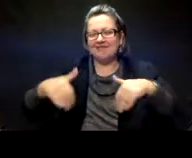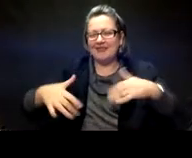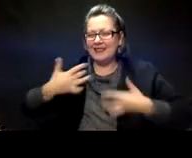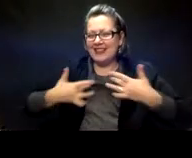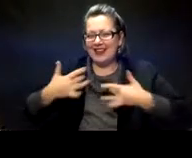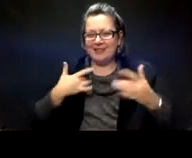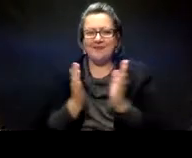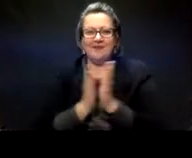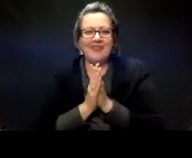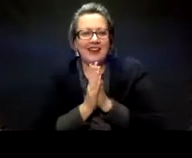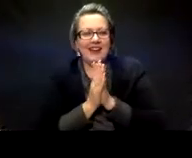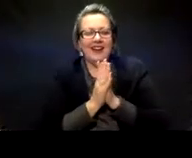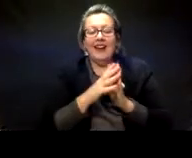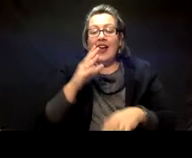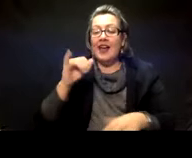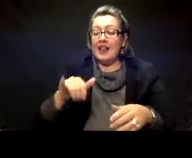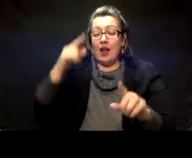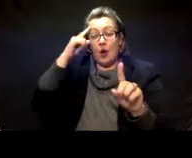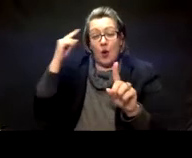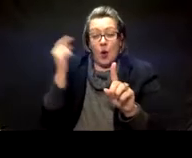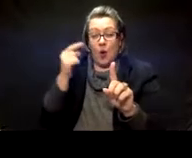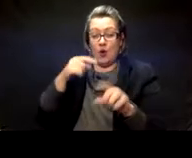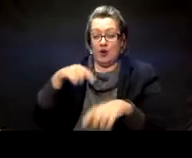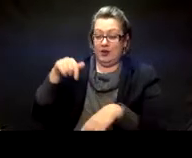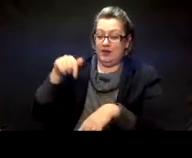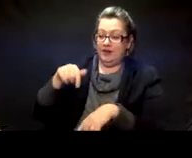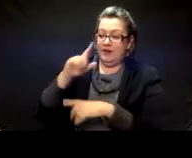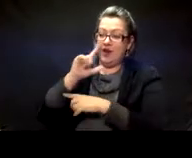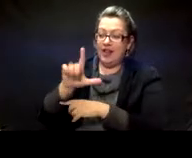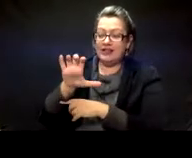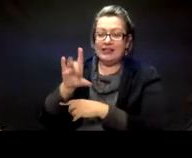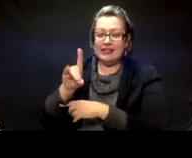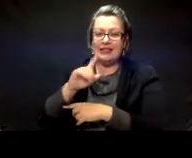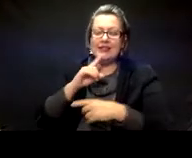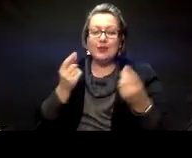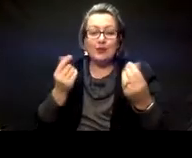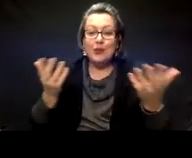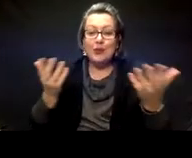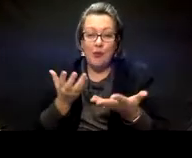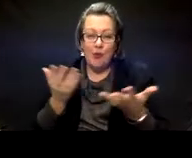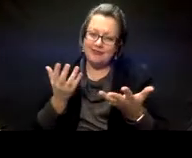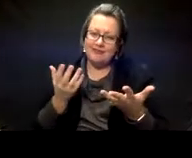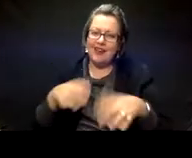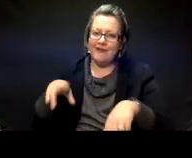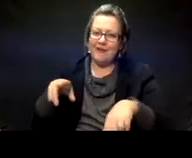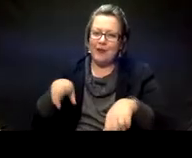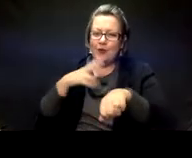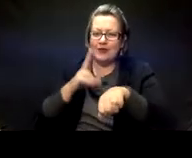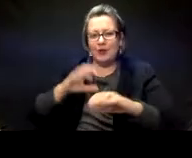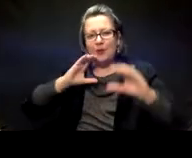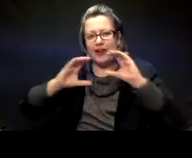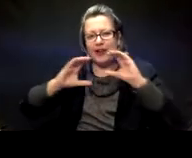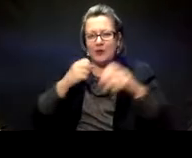work together. And I'm very excited about this. So goals are for LCD